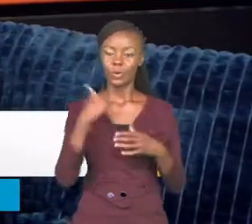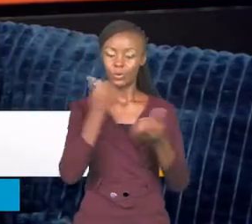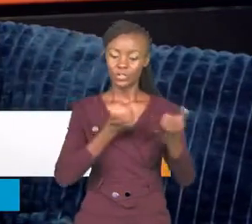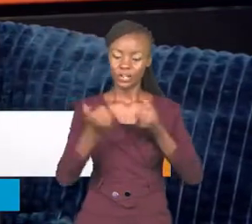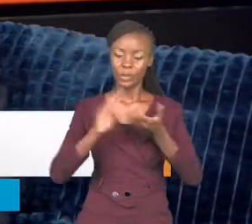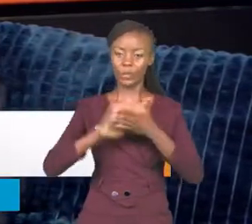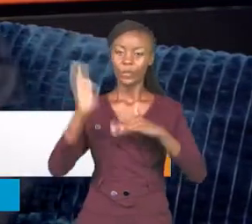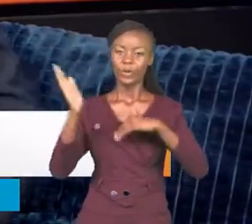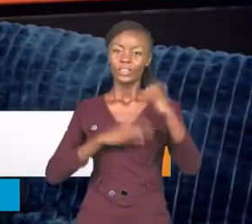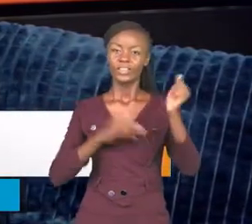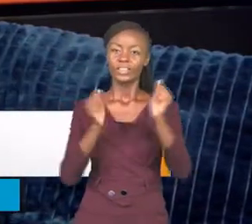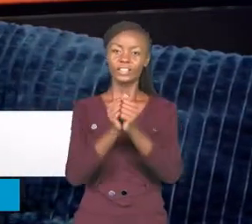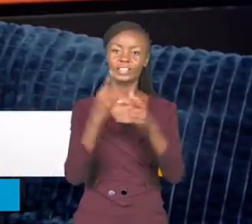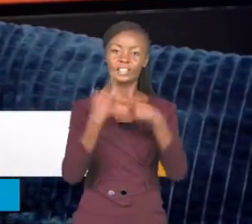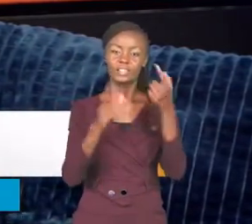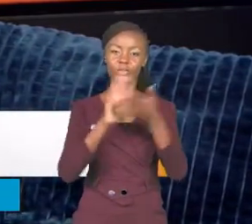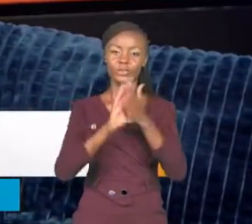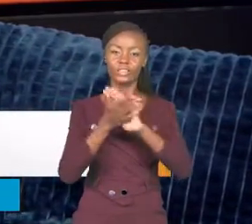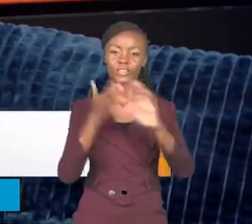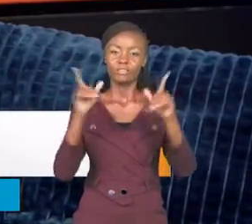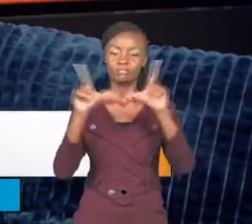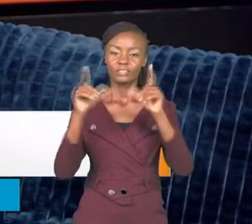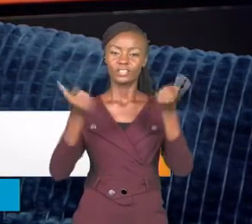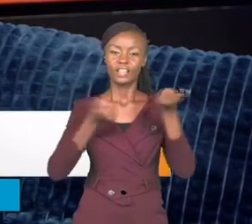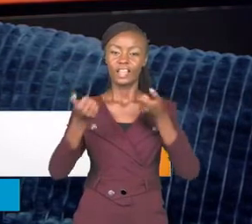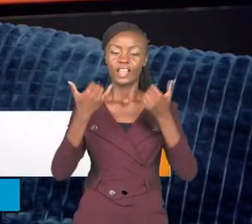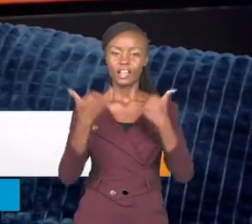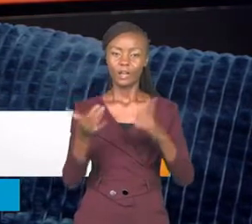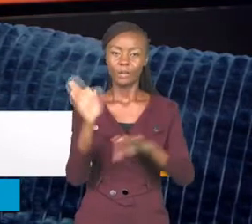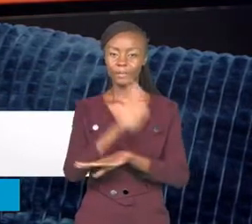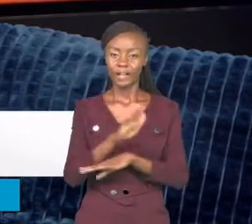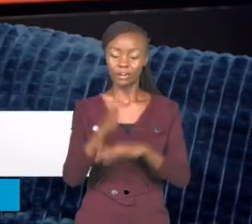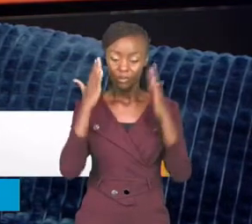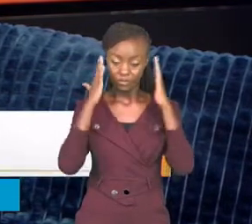more than 10 years without driving licenses. So when you come back, you want to focus on our